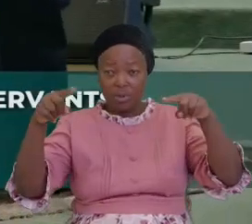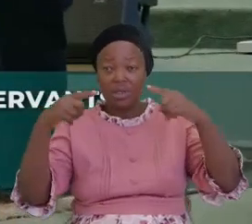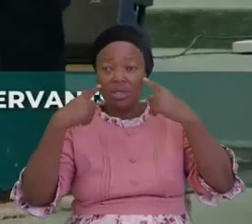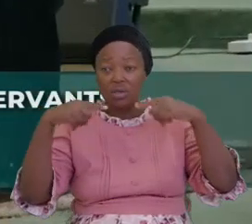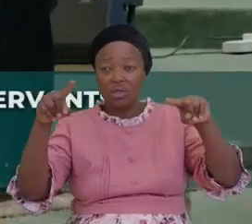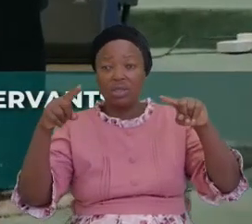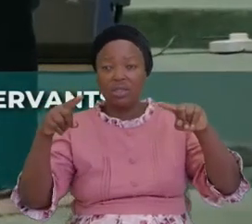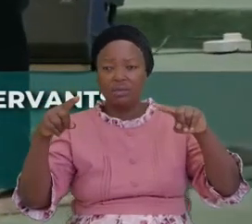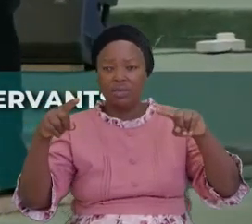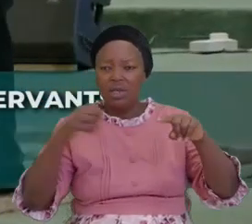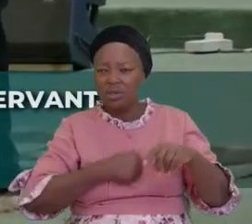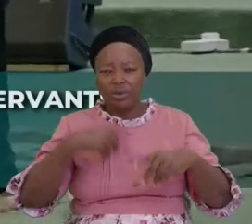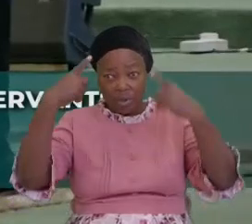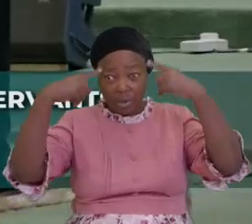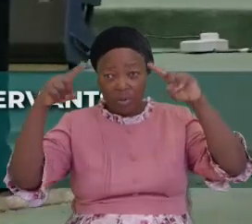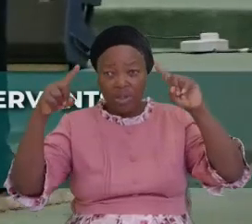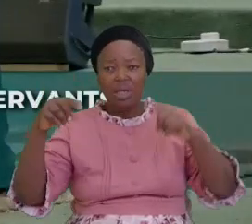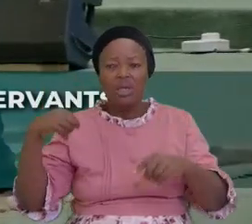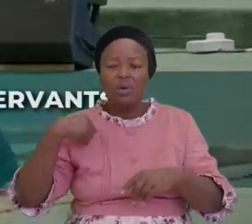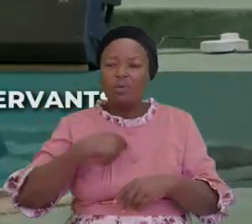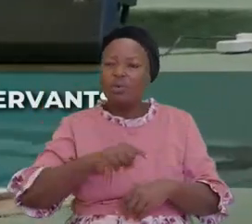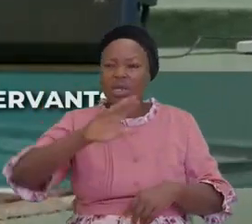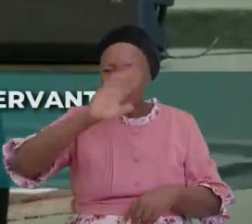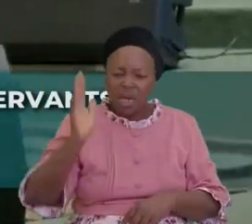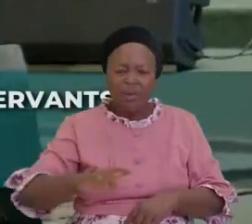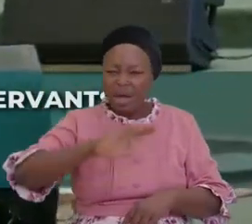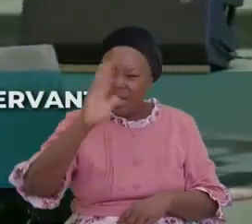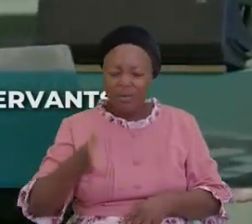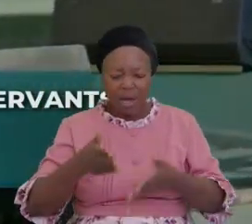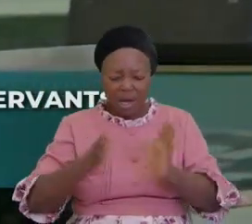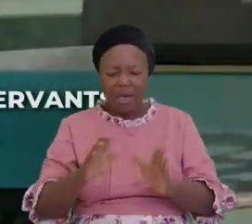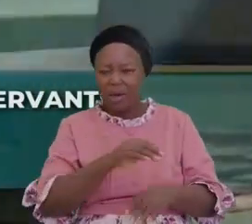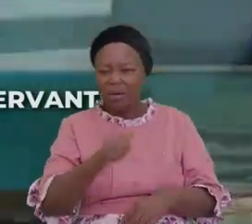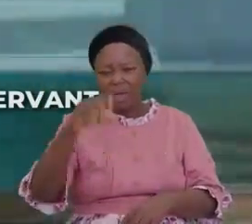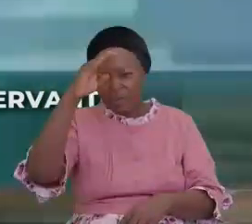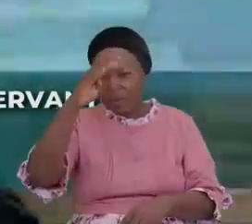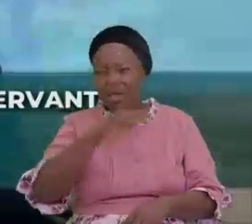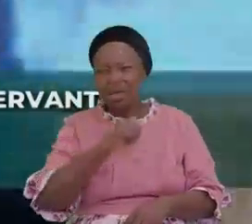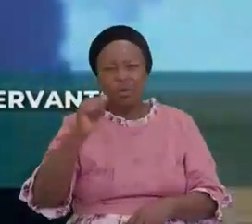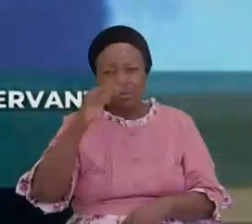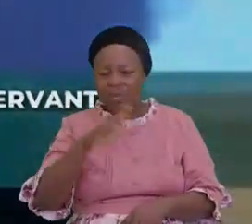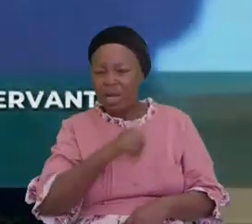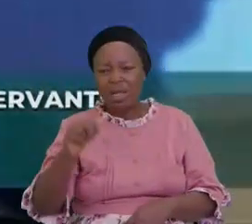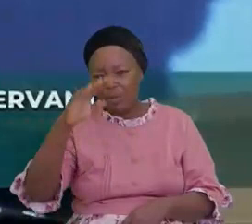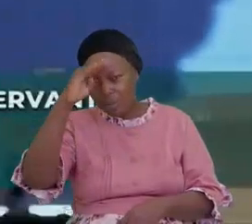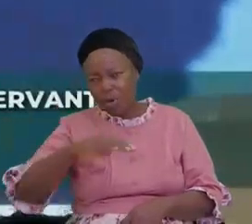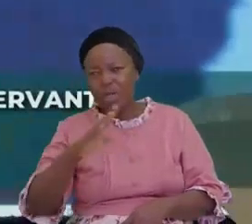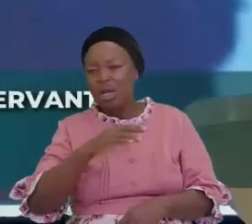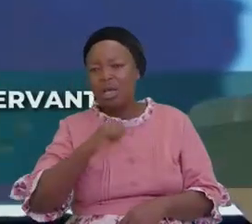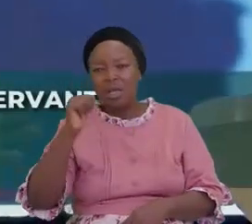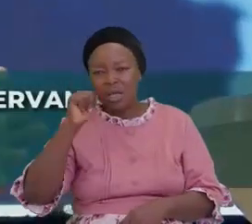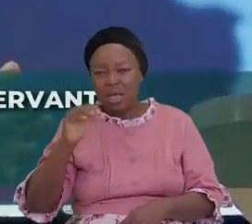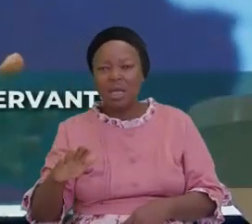you never, never, never allow a man, a woman, a boy, a girl,